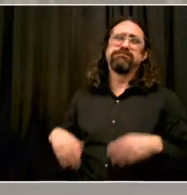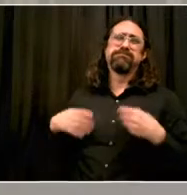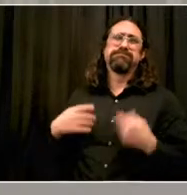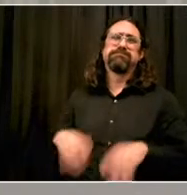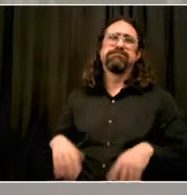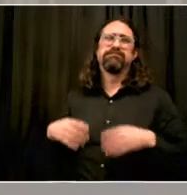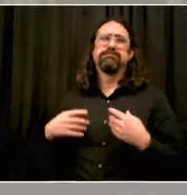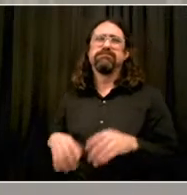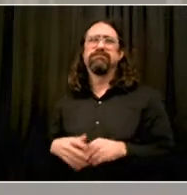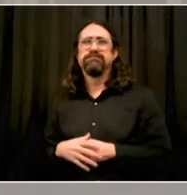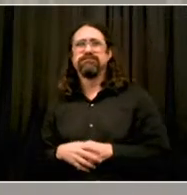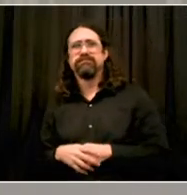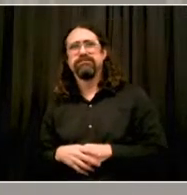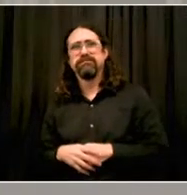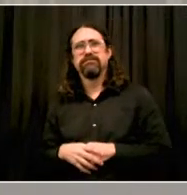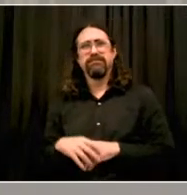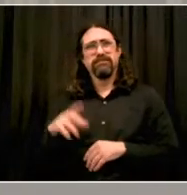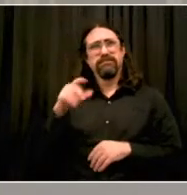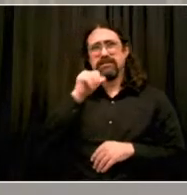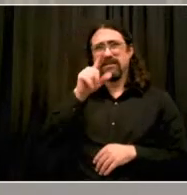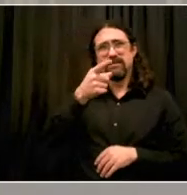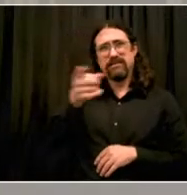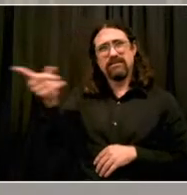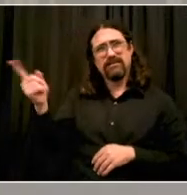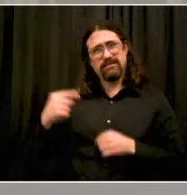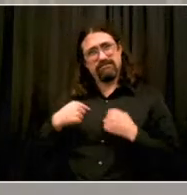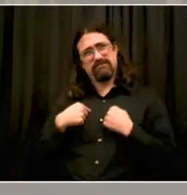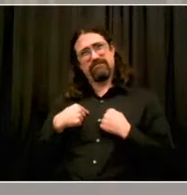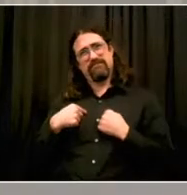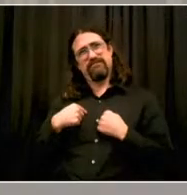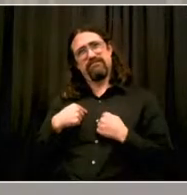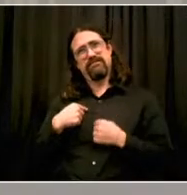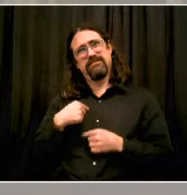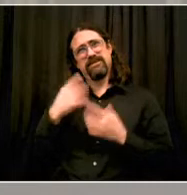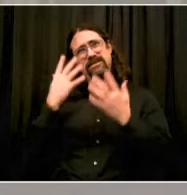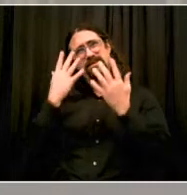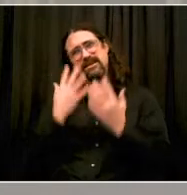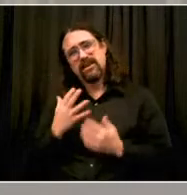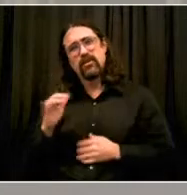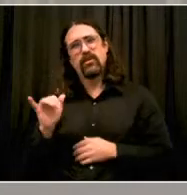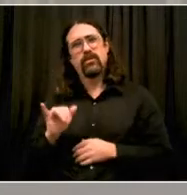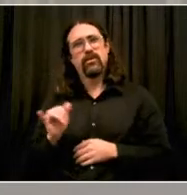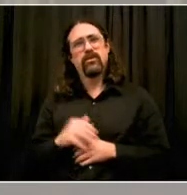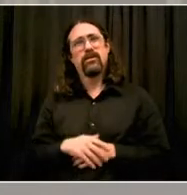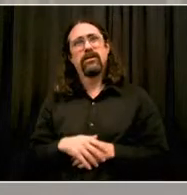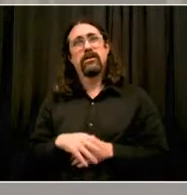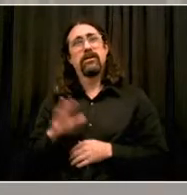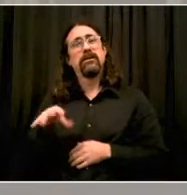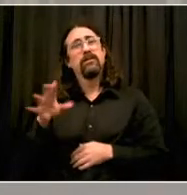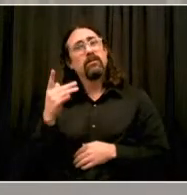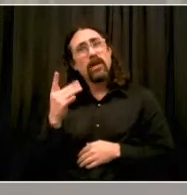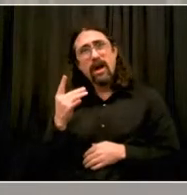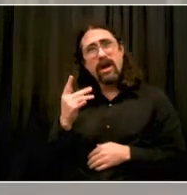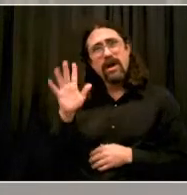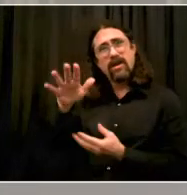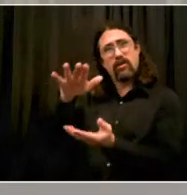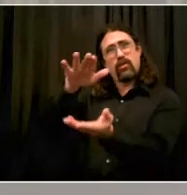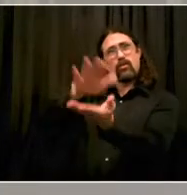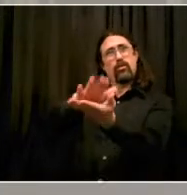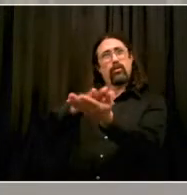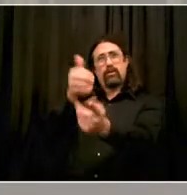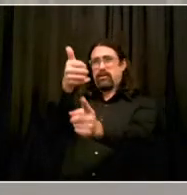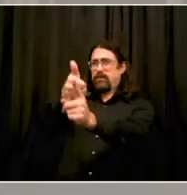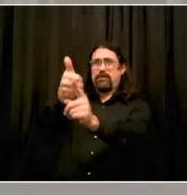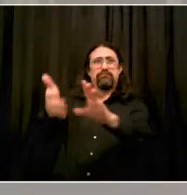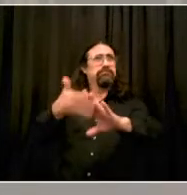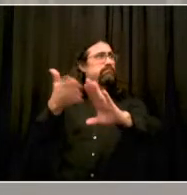so, as the mayor has pointed out, I think we have to be forward-looking in this moment. One of the things that I love about being a doctor